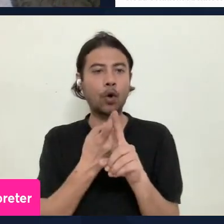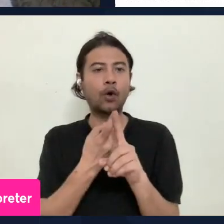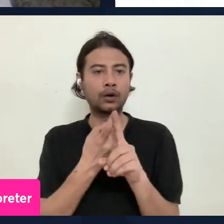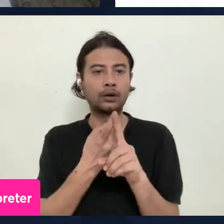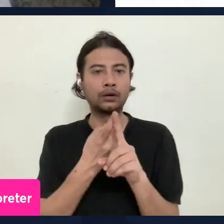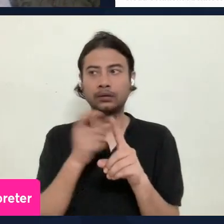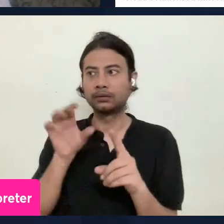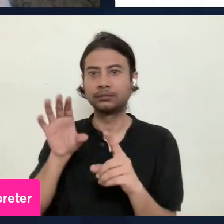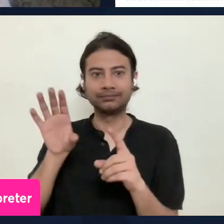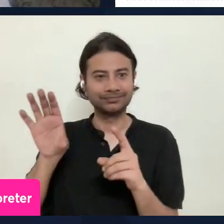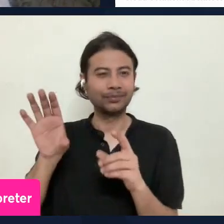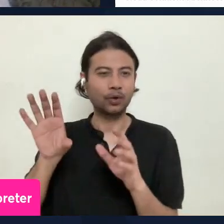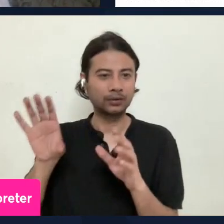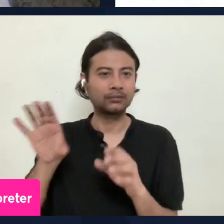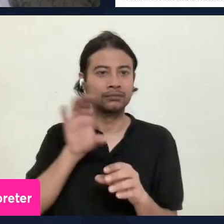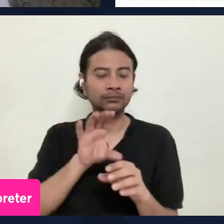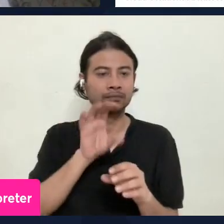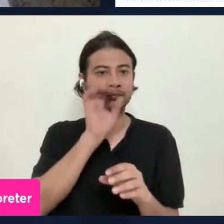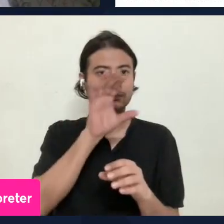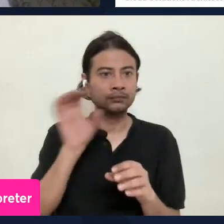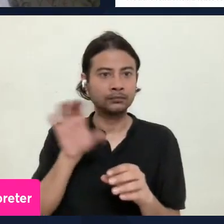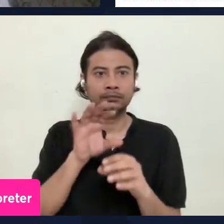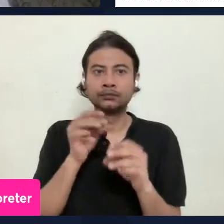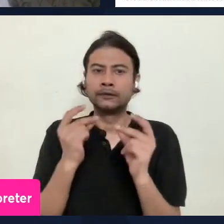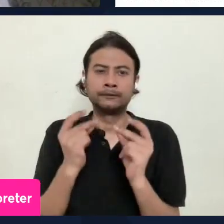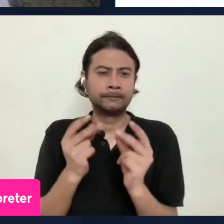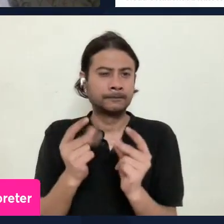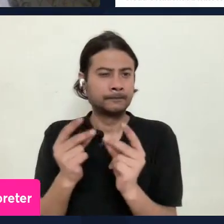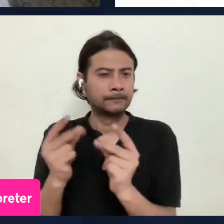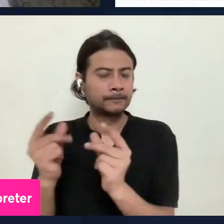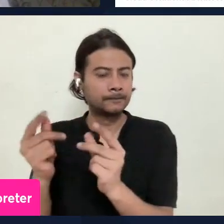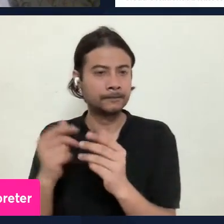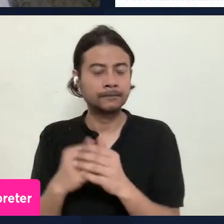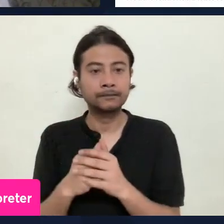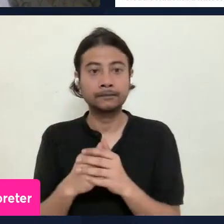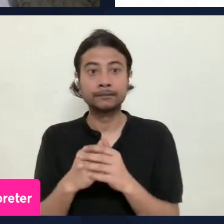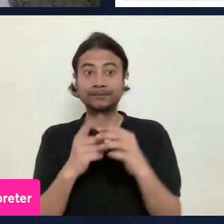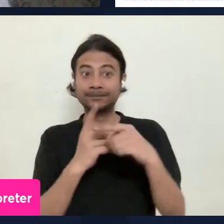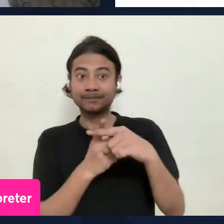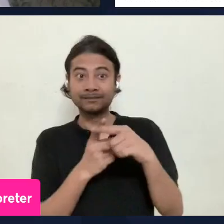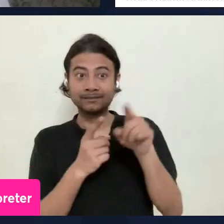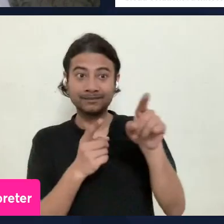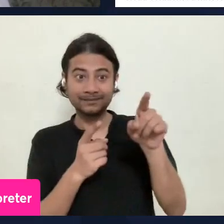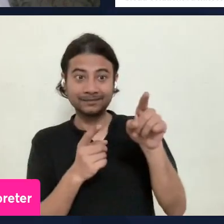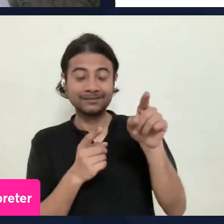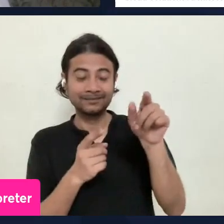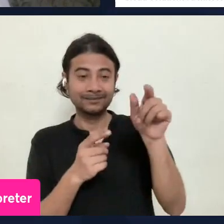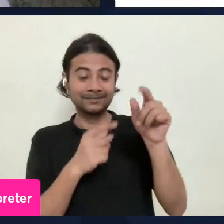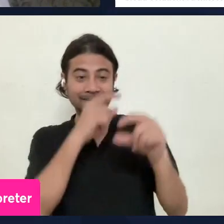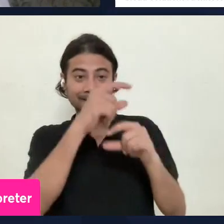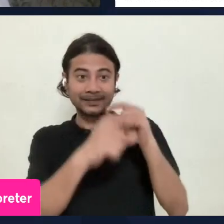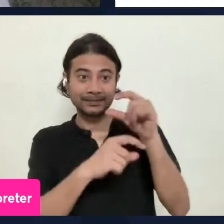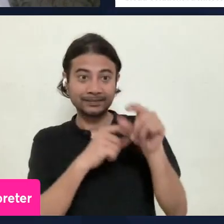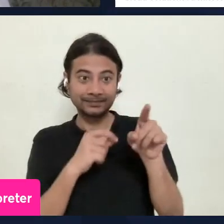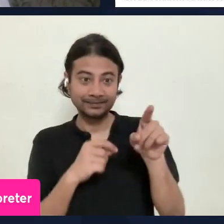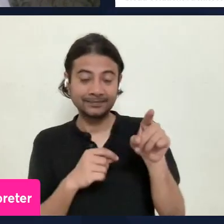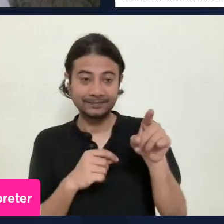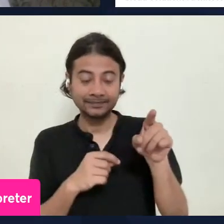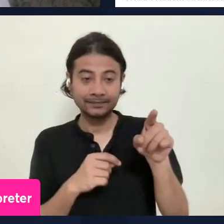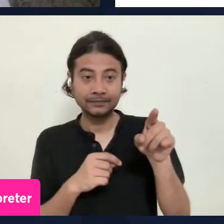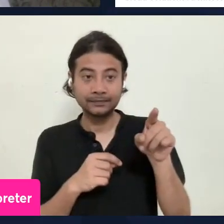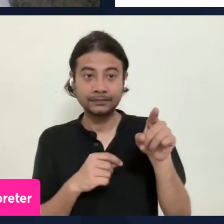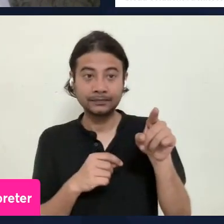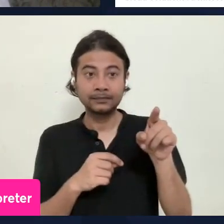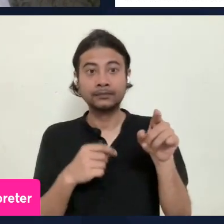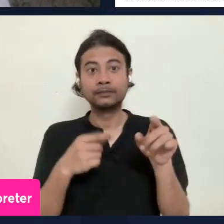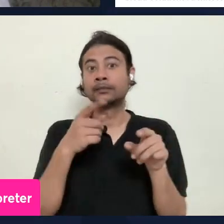help speed the time to migrate. And the great thing about this customer is also with the ANF migration assistant, this is for NetApp customers,